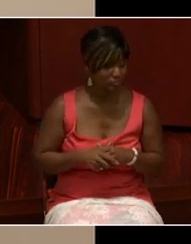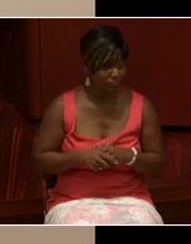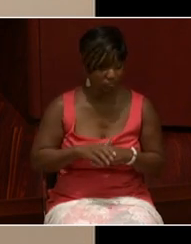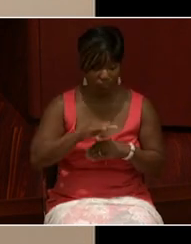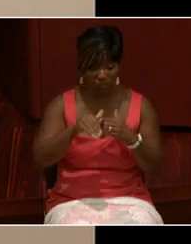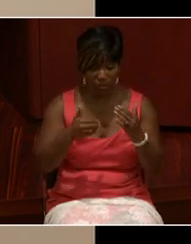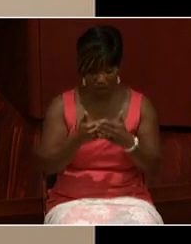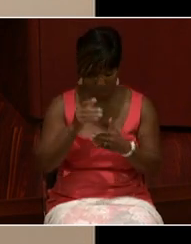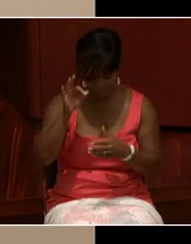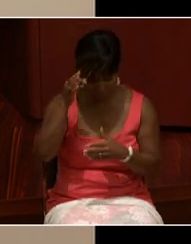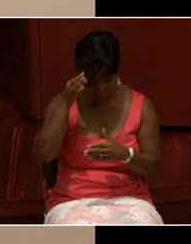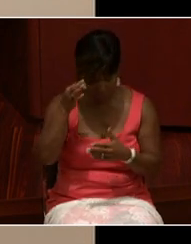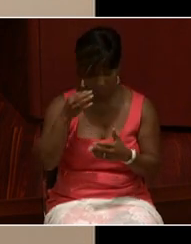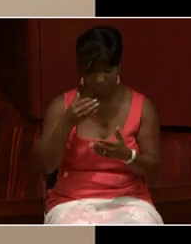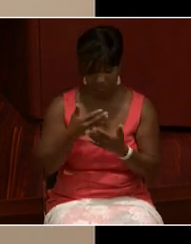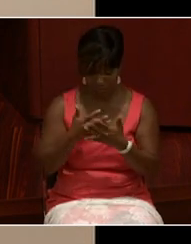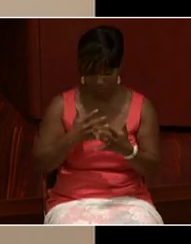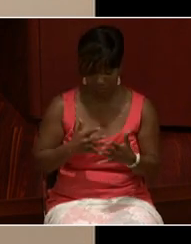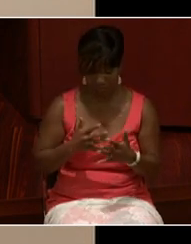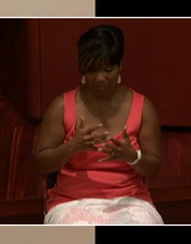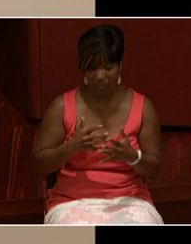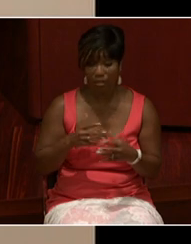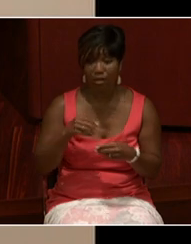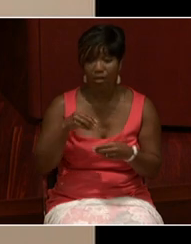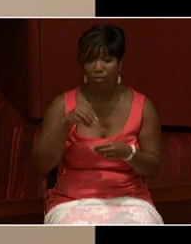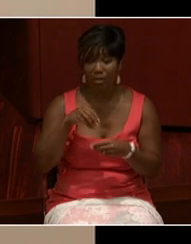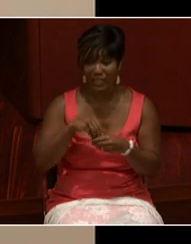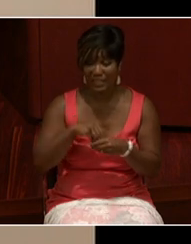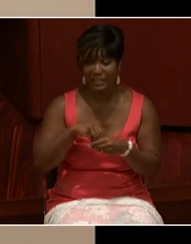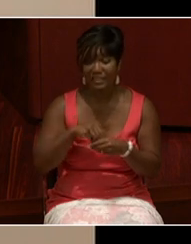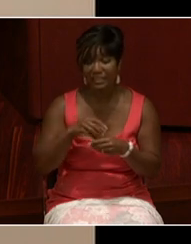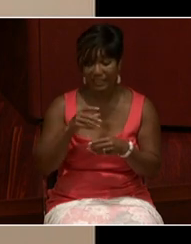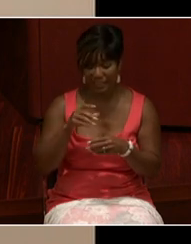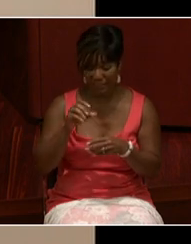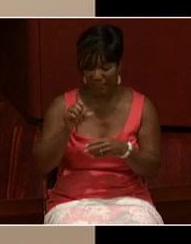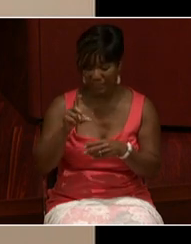federal prisoners recorded in the decennial census by name?